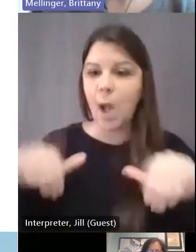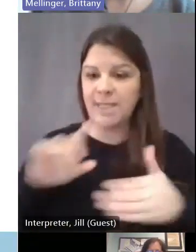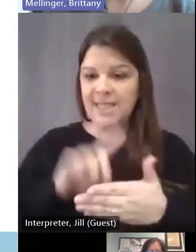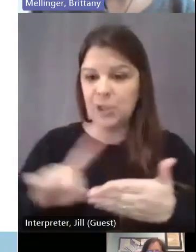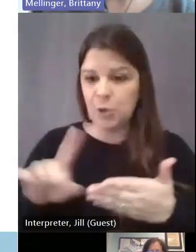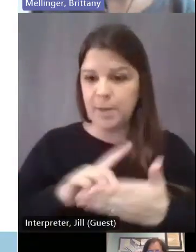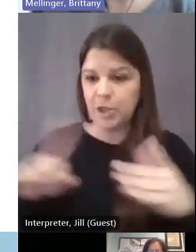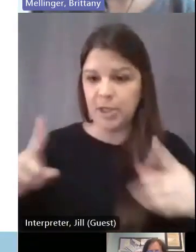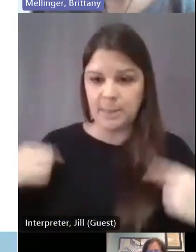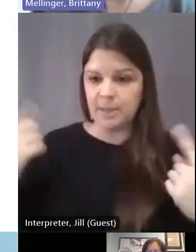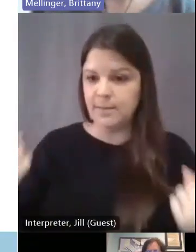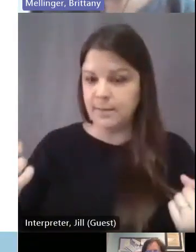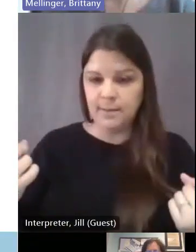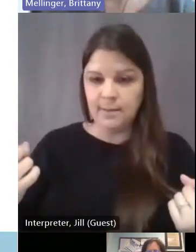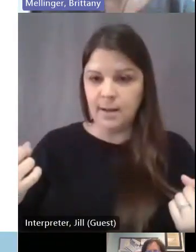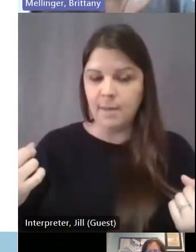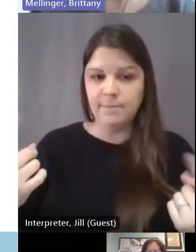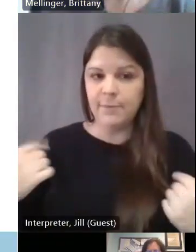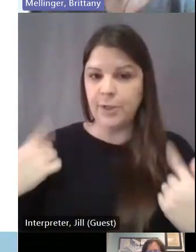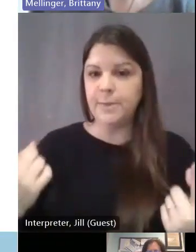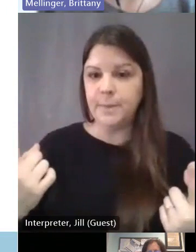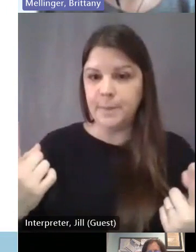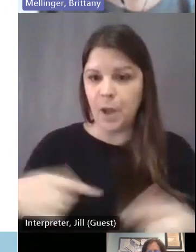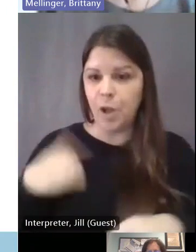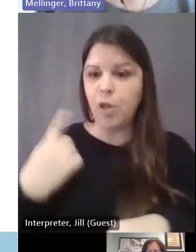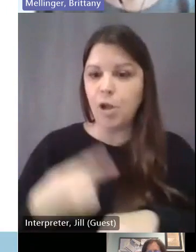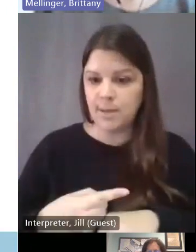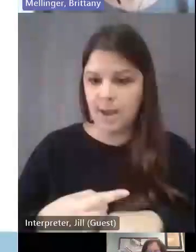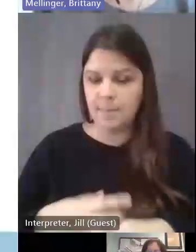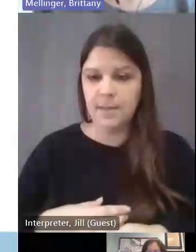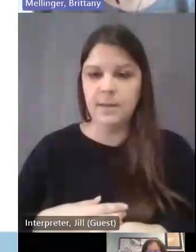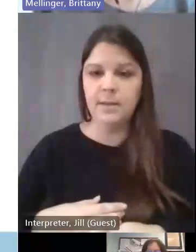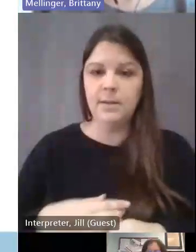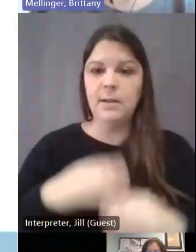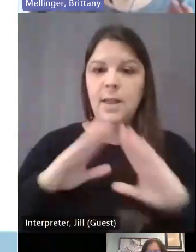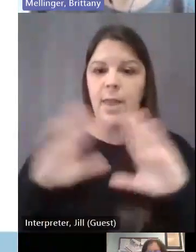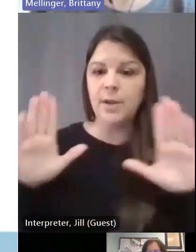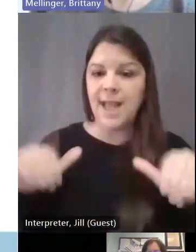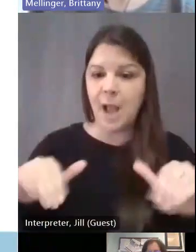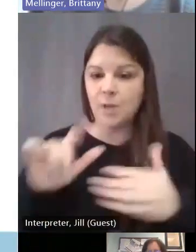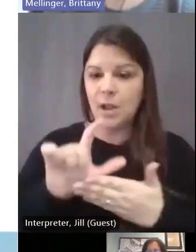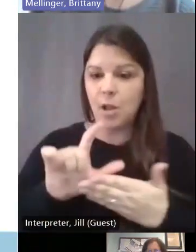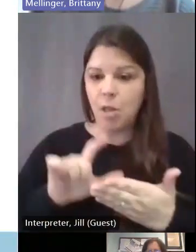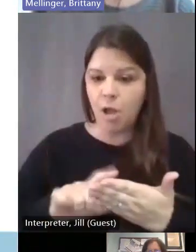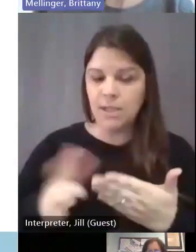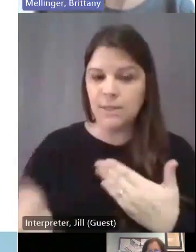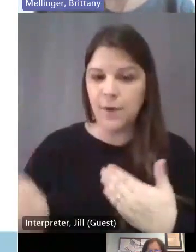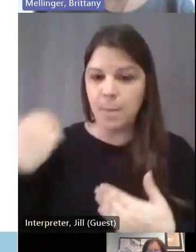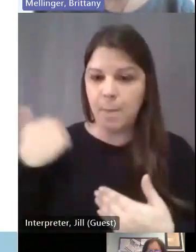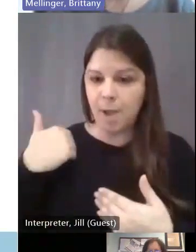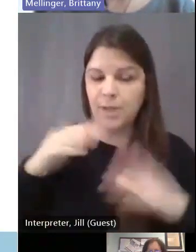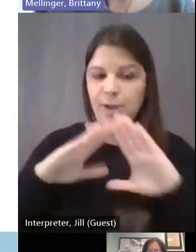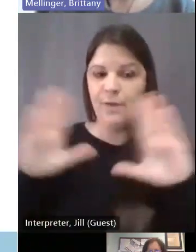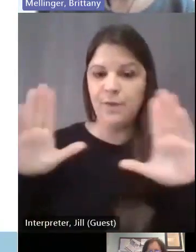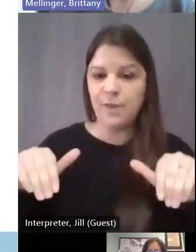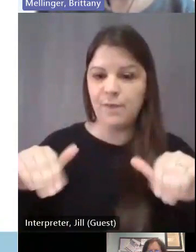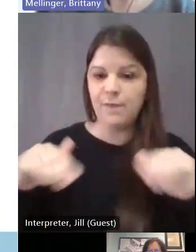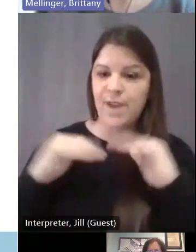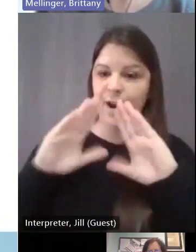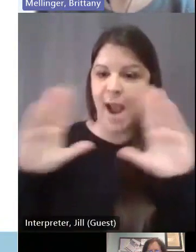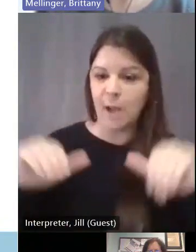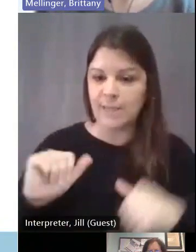has been a part of our past for a long time. Fair housing laws were passed, the Fair Housing Act was